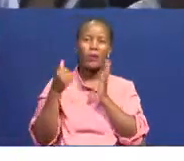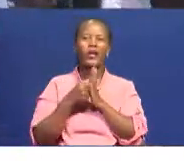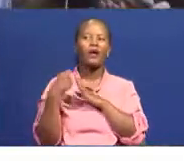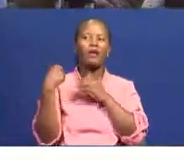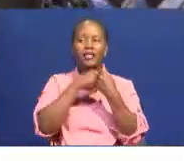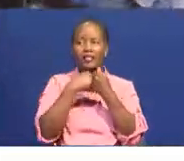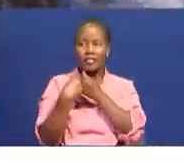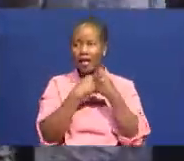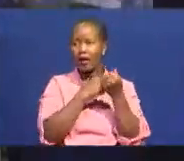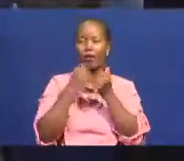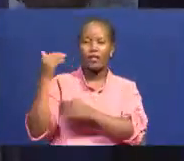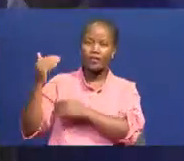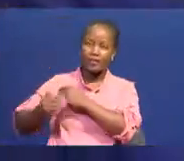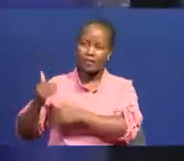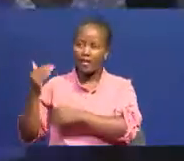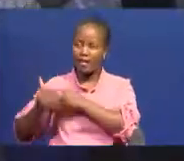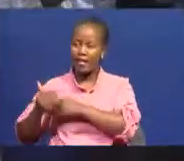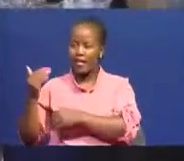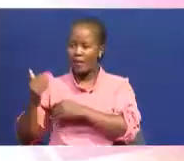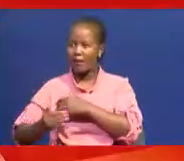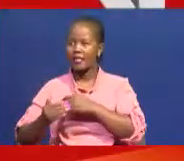neighbors.